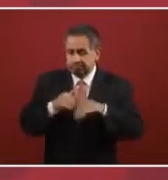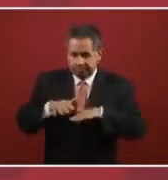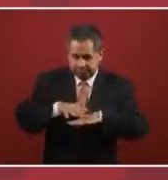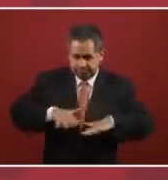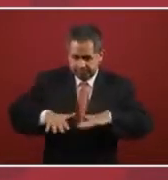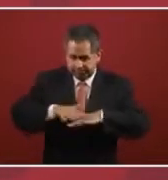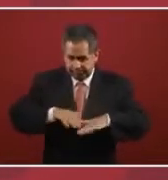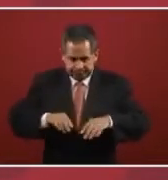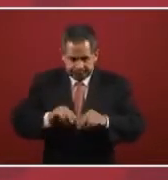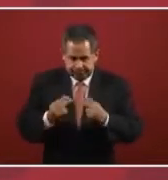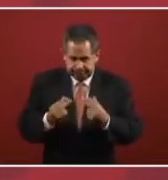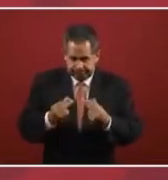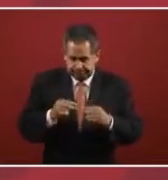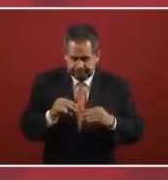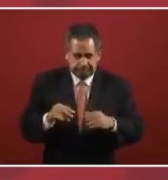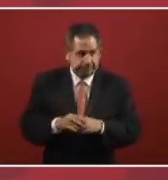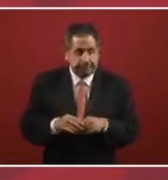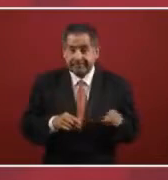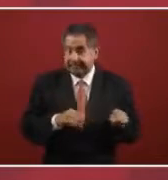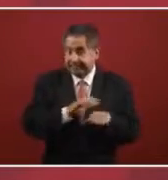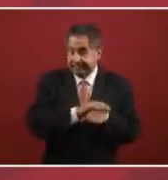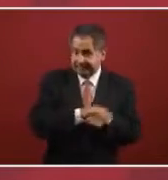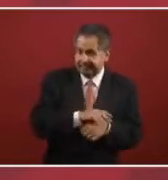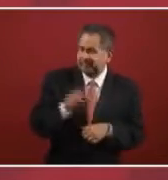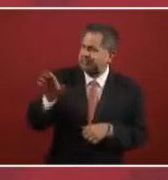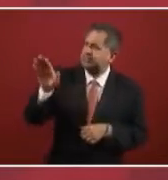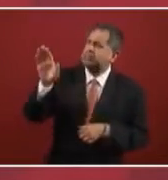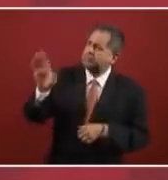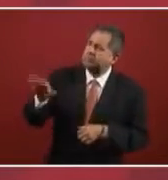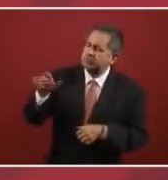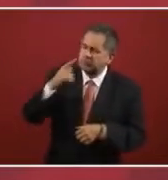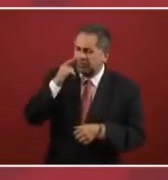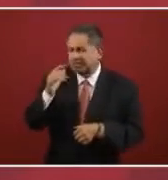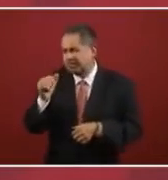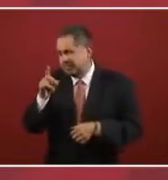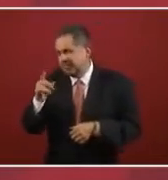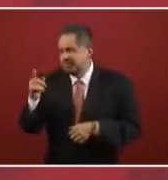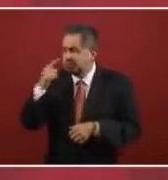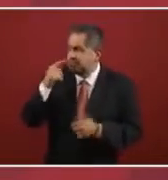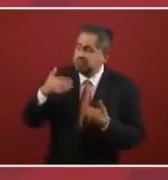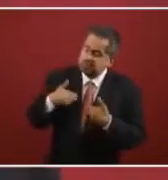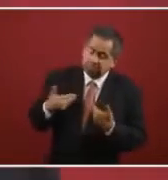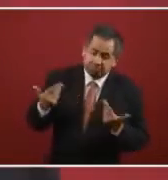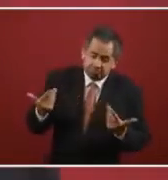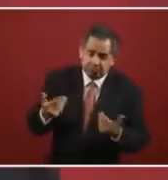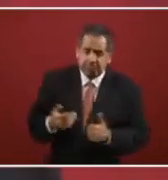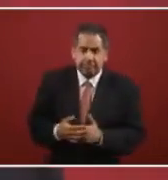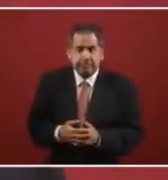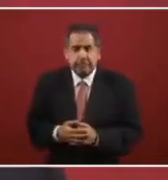play domino, ahí va el amigo y le dice, pues, so fíjate, his friend said, "Hey, yo,